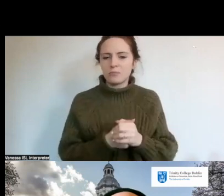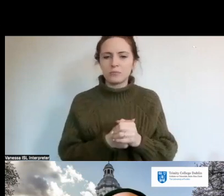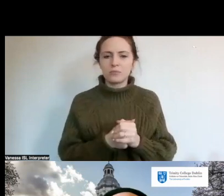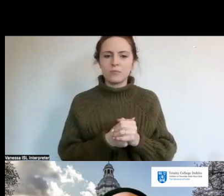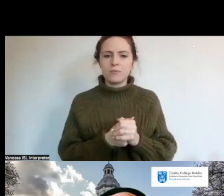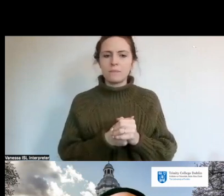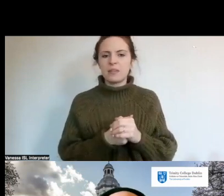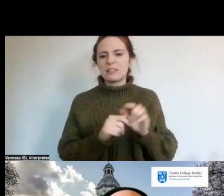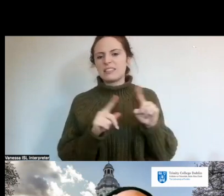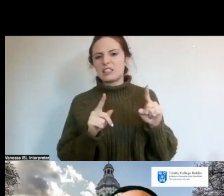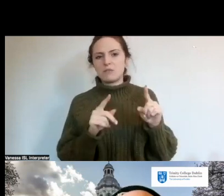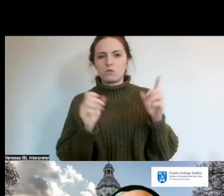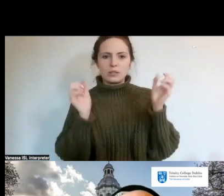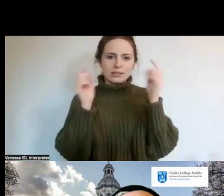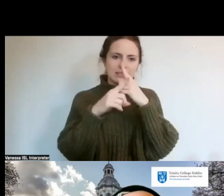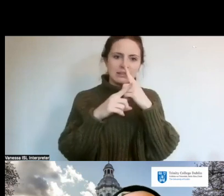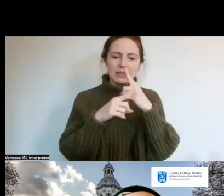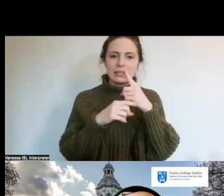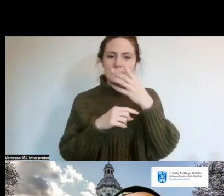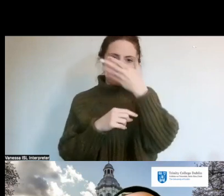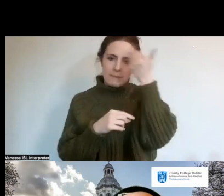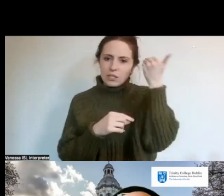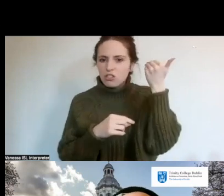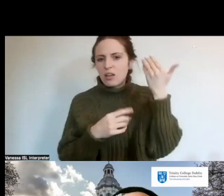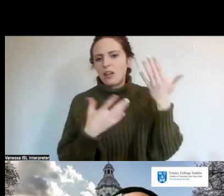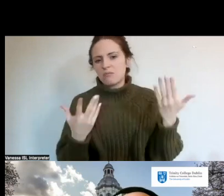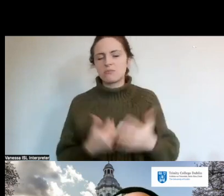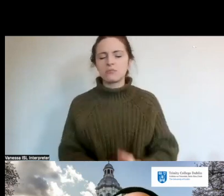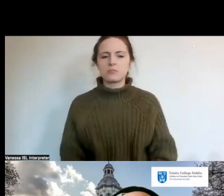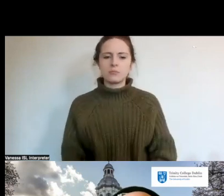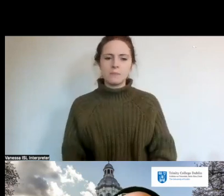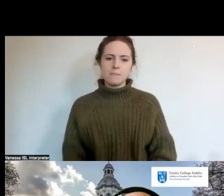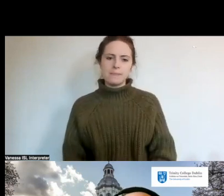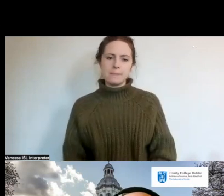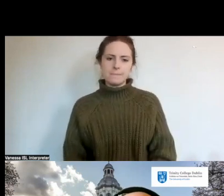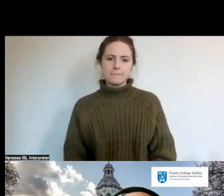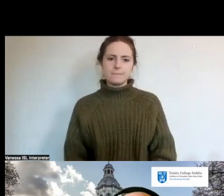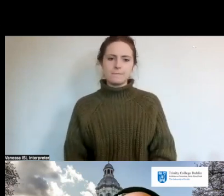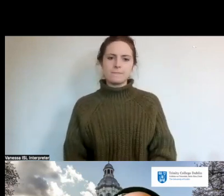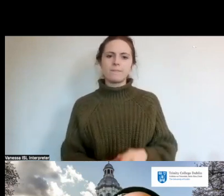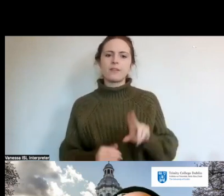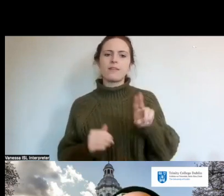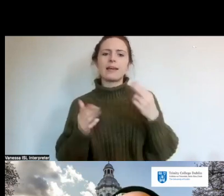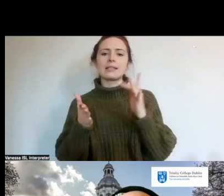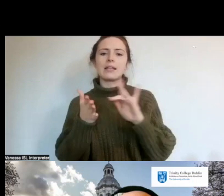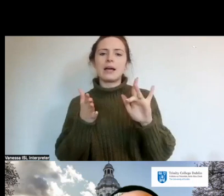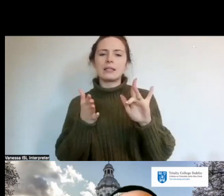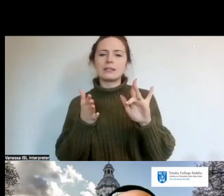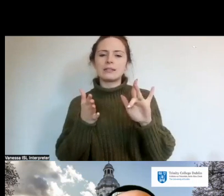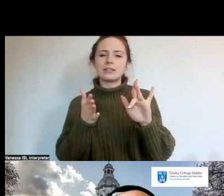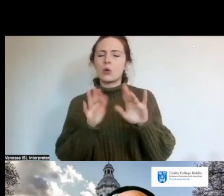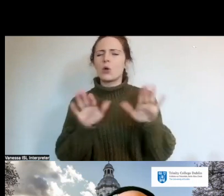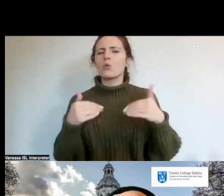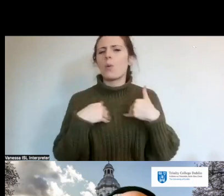issues or challenges such as dementia and the likes. The next slide, don't worry about the